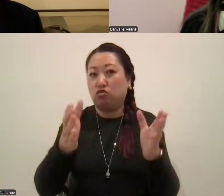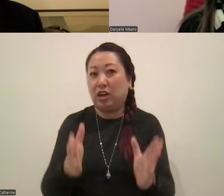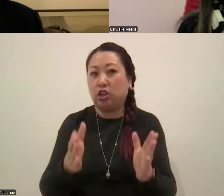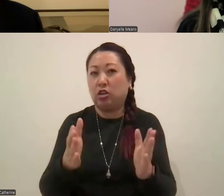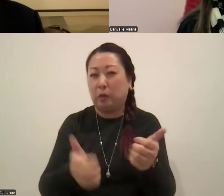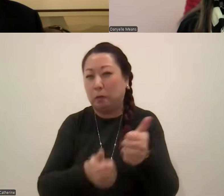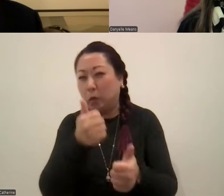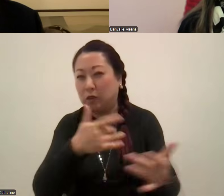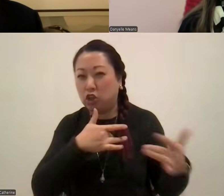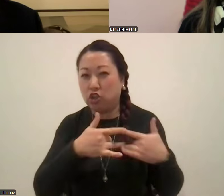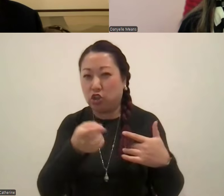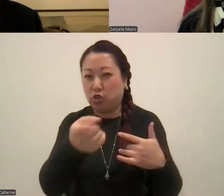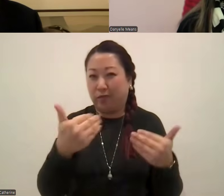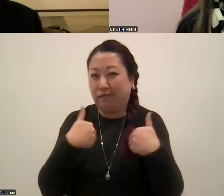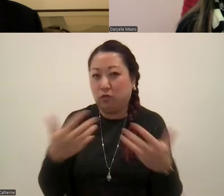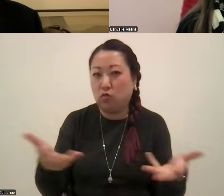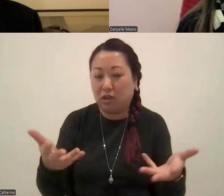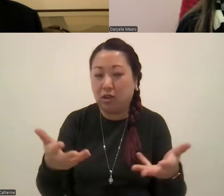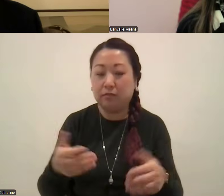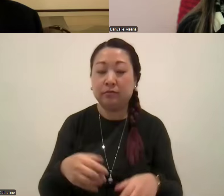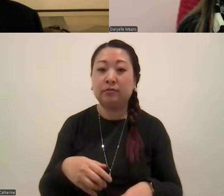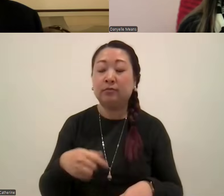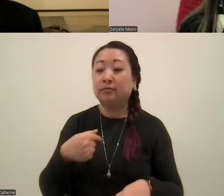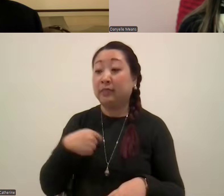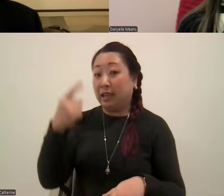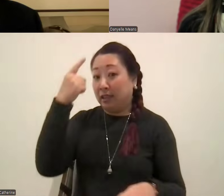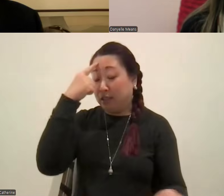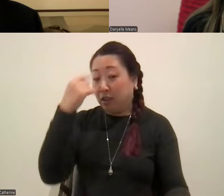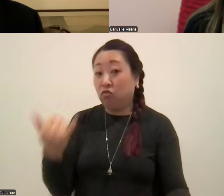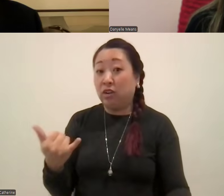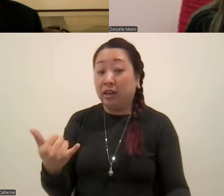I think there's a sense that